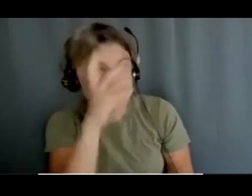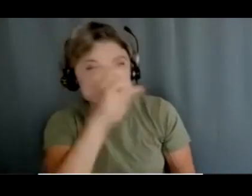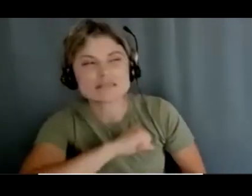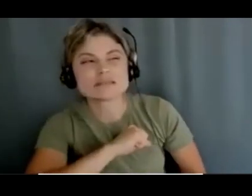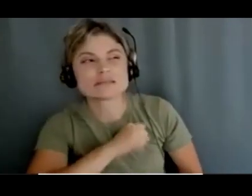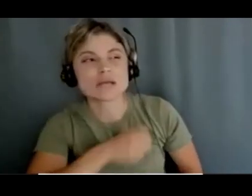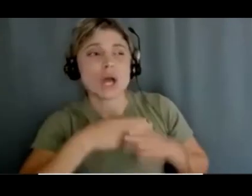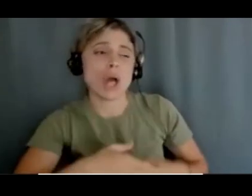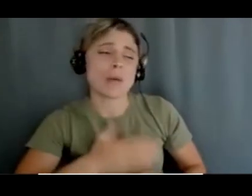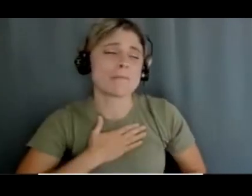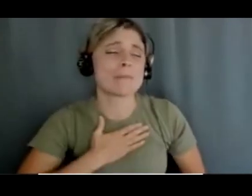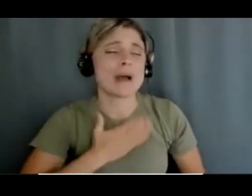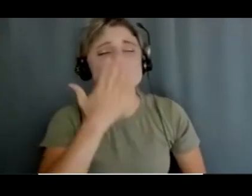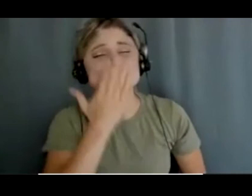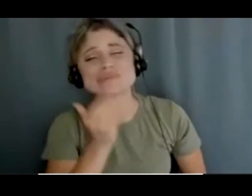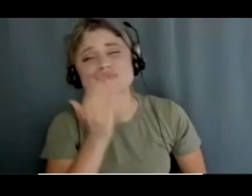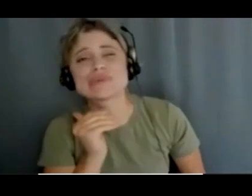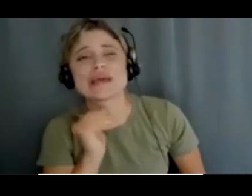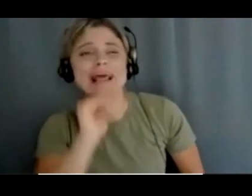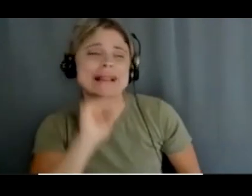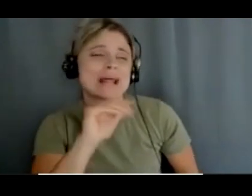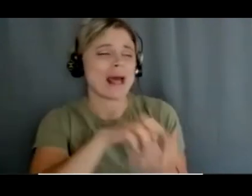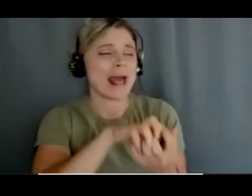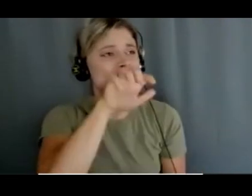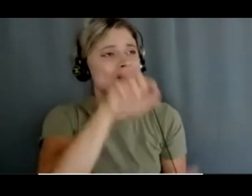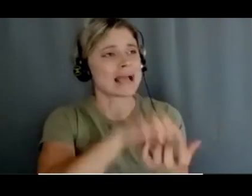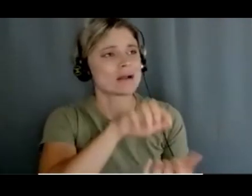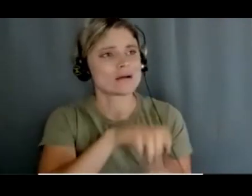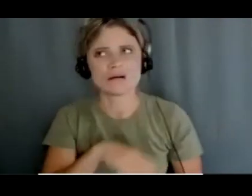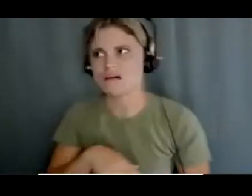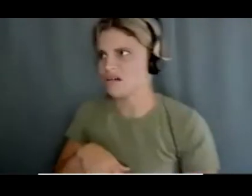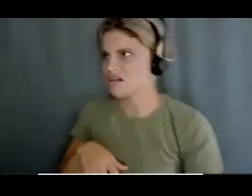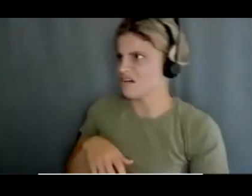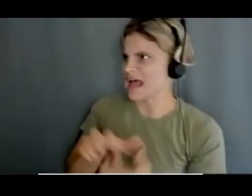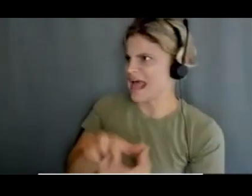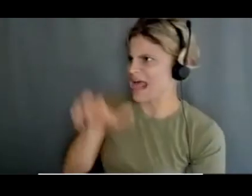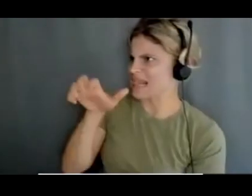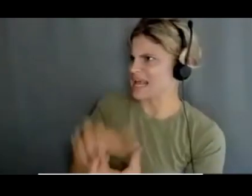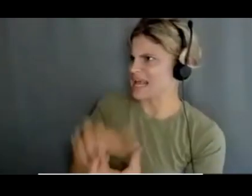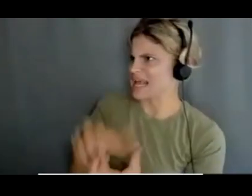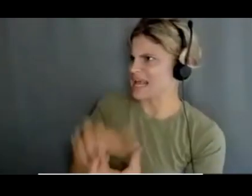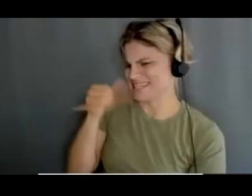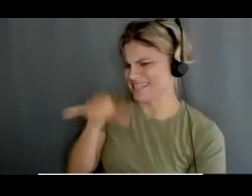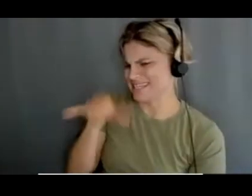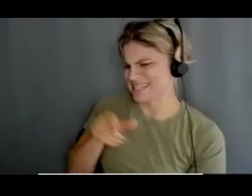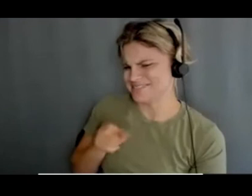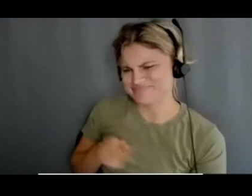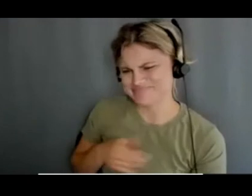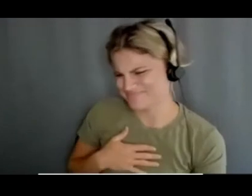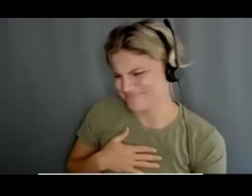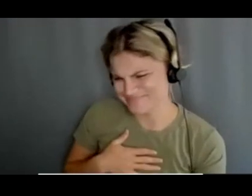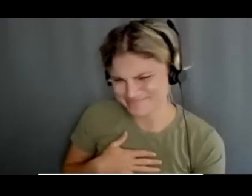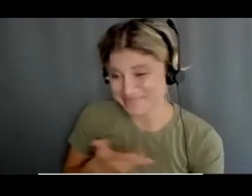my sweet little alligator." "Alligator," said Marilyn. "What a silly thing to say." And the